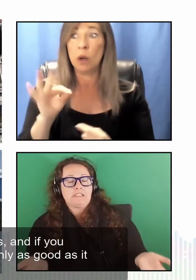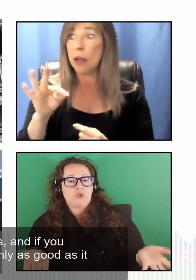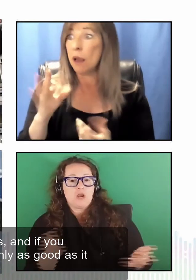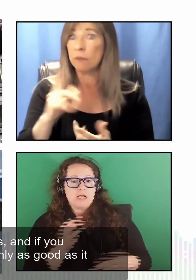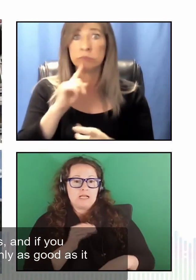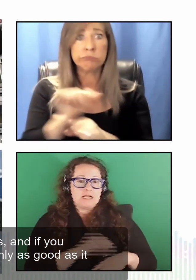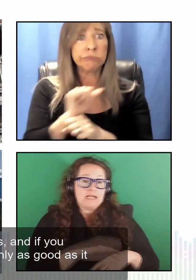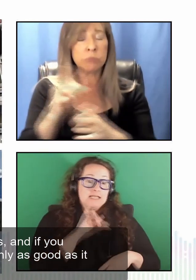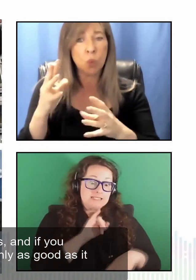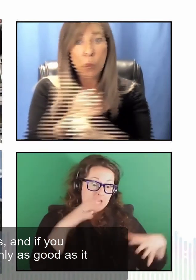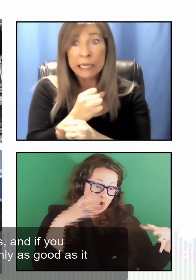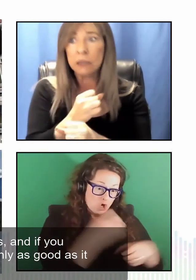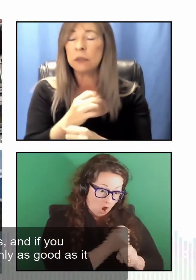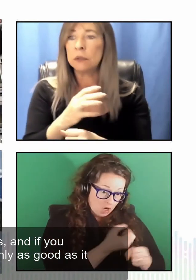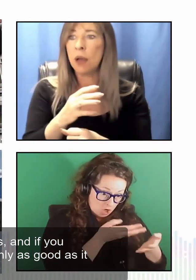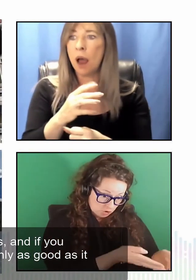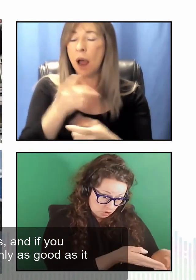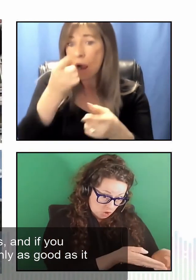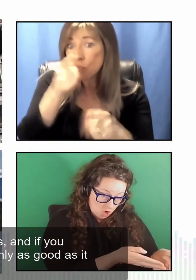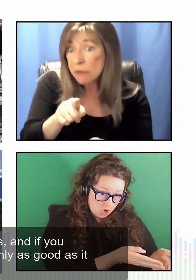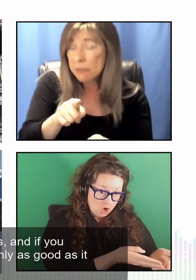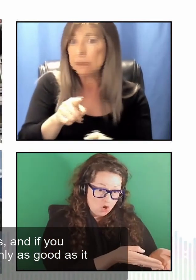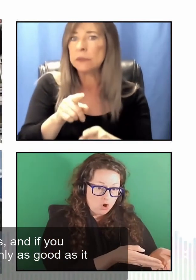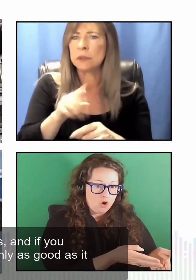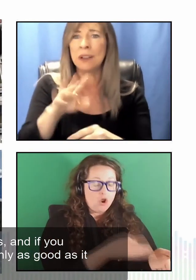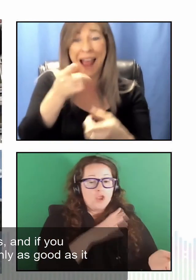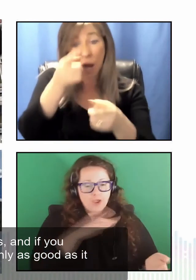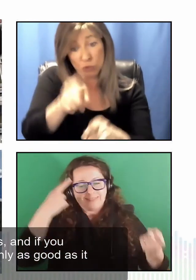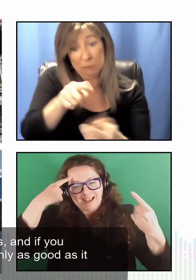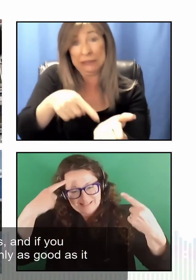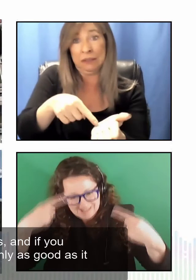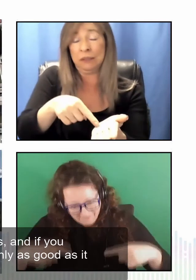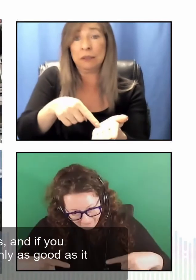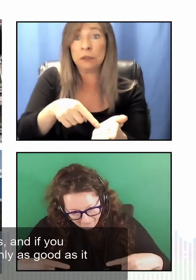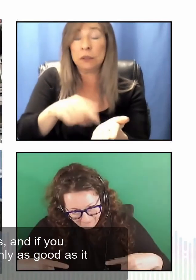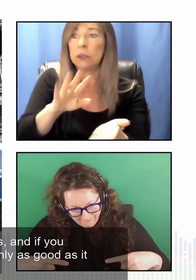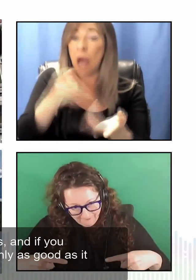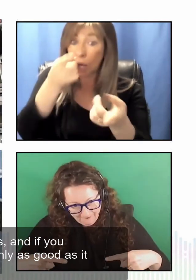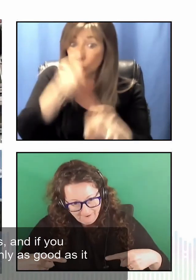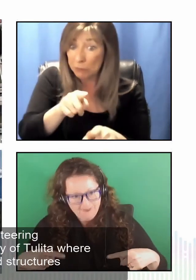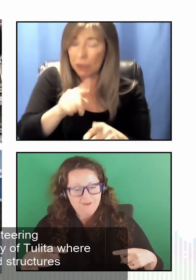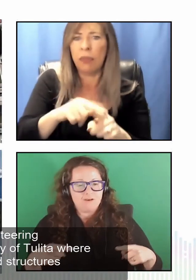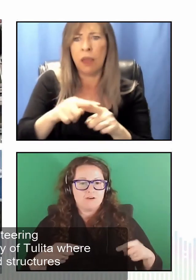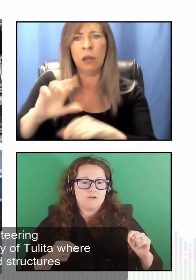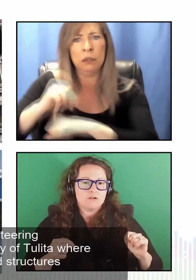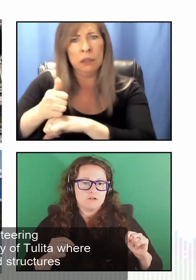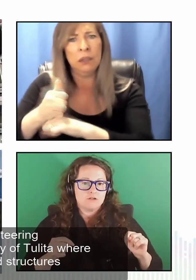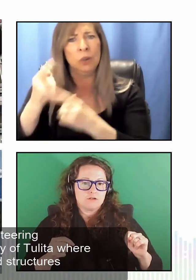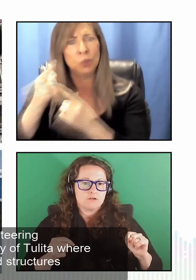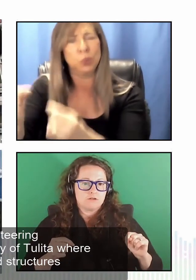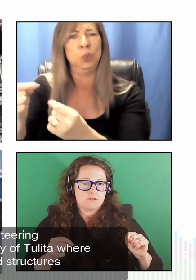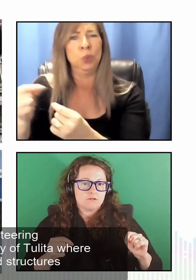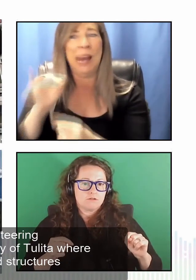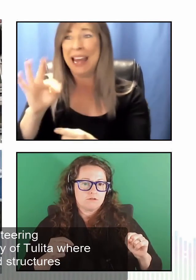have certain agreements, an agreement is only as good as it is implemented. I just went to a